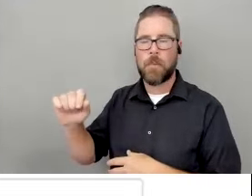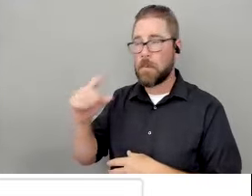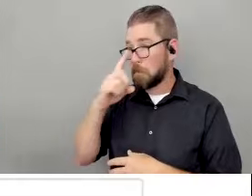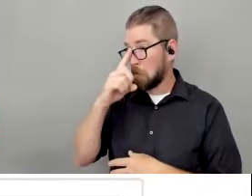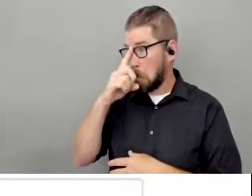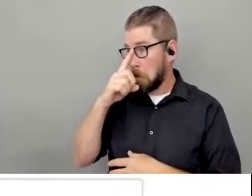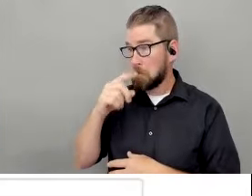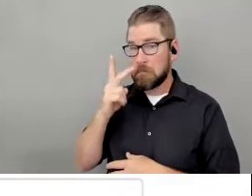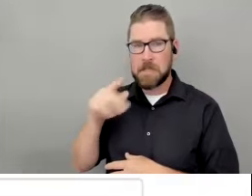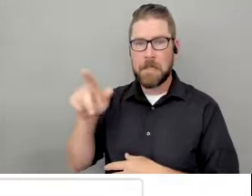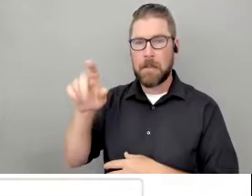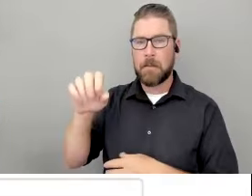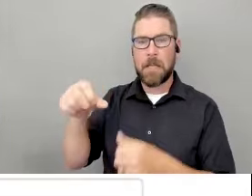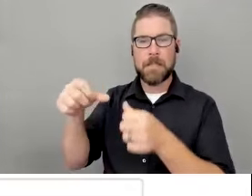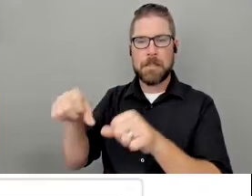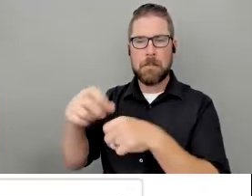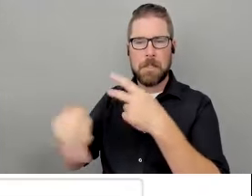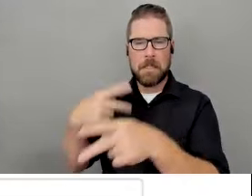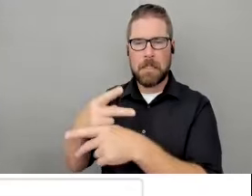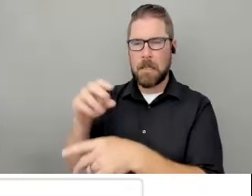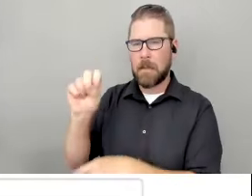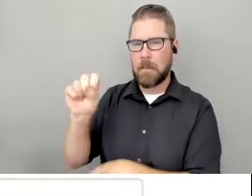type, I didn't choose an upload, I chose